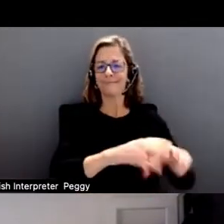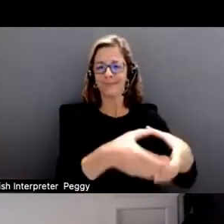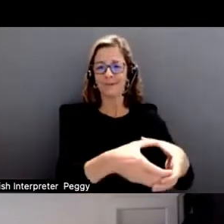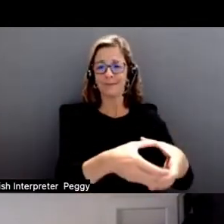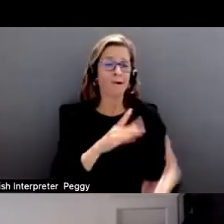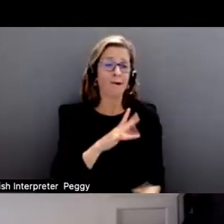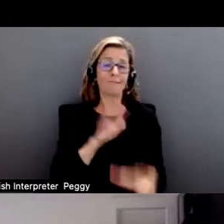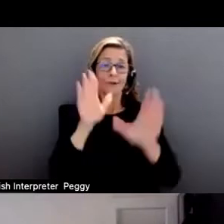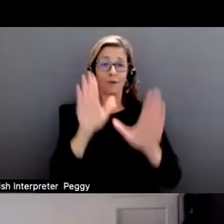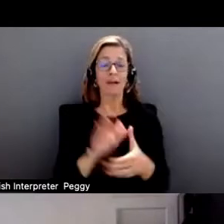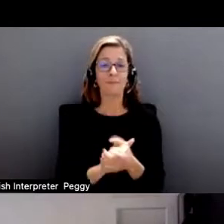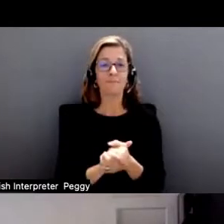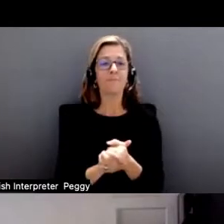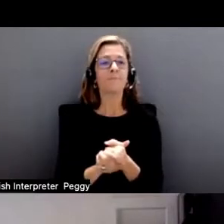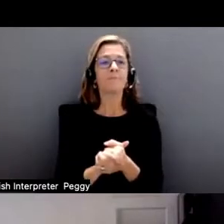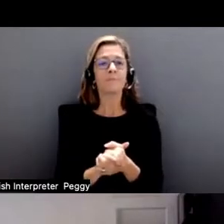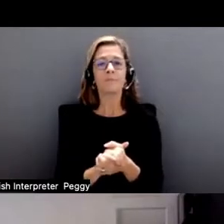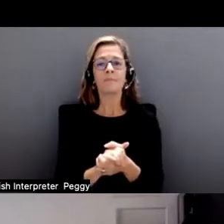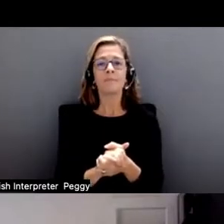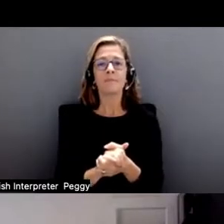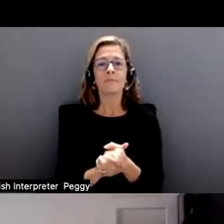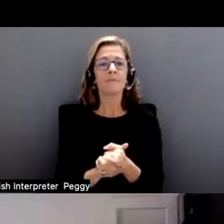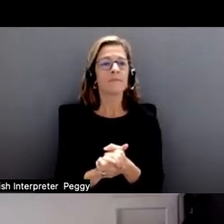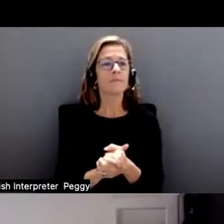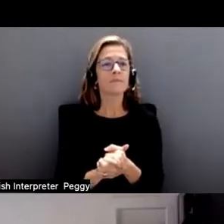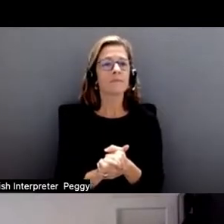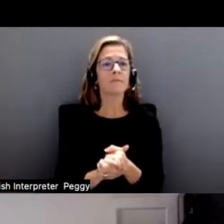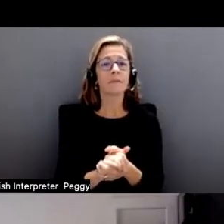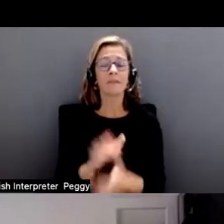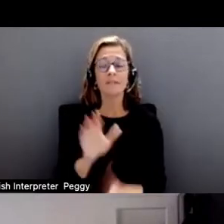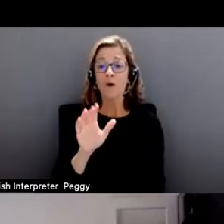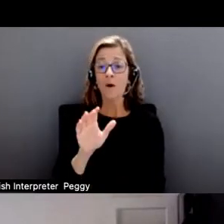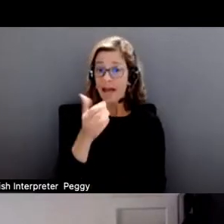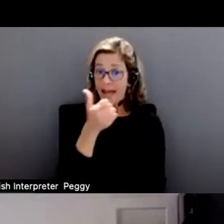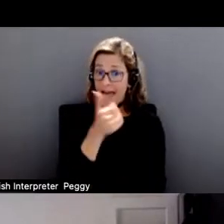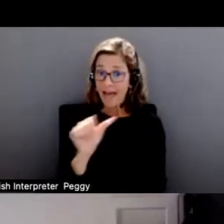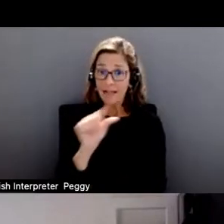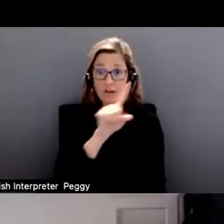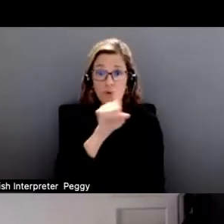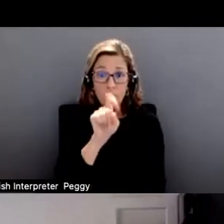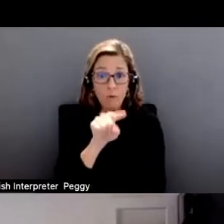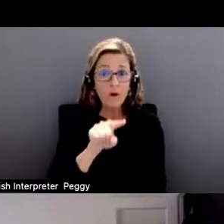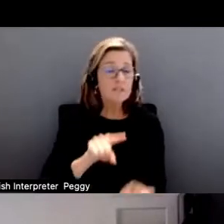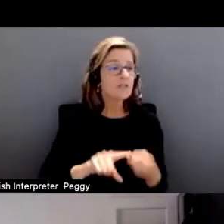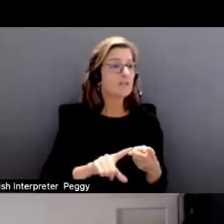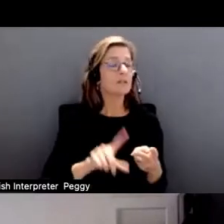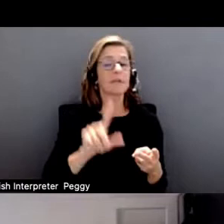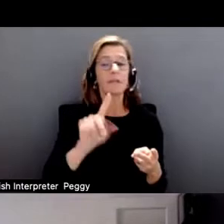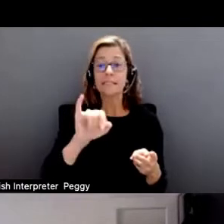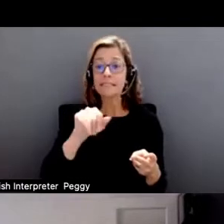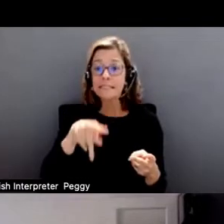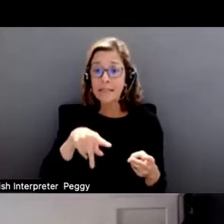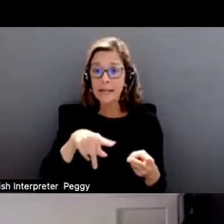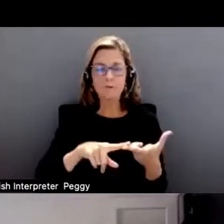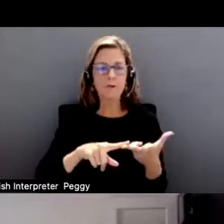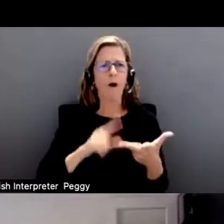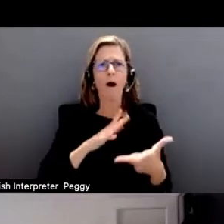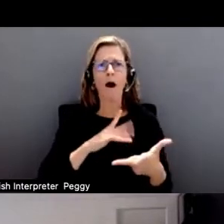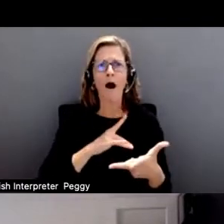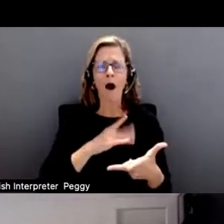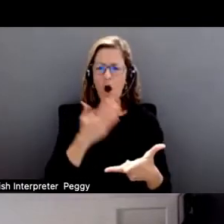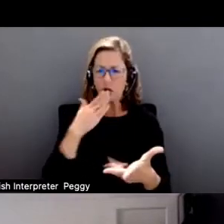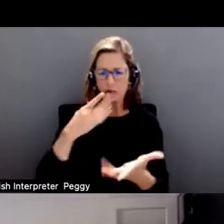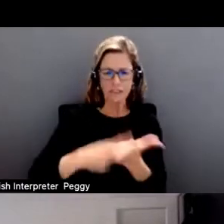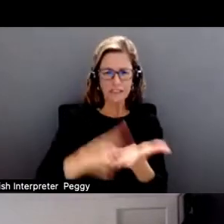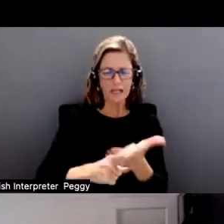great. So did anybody have any questions, tips, fantastic things that they talked about that they want to share with the